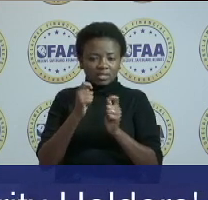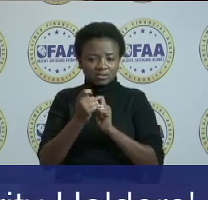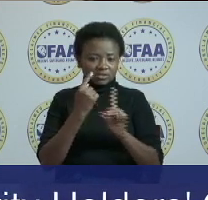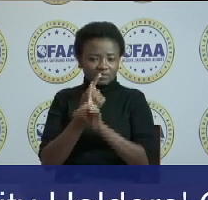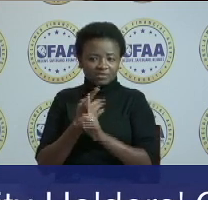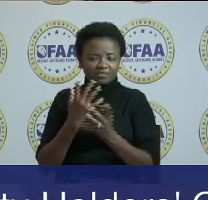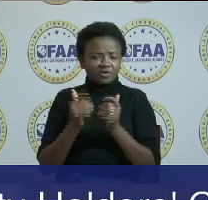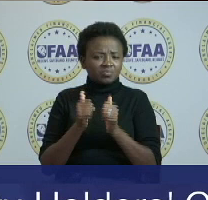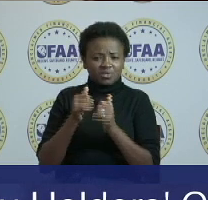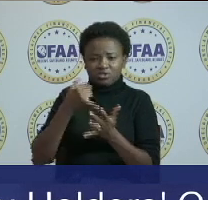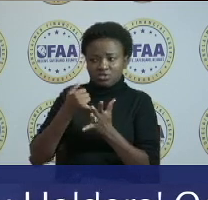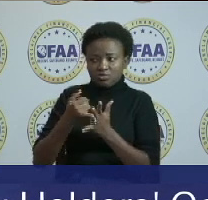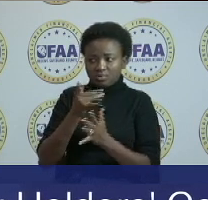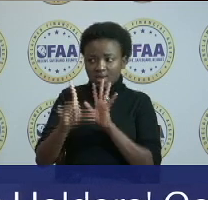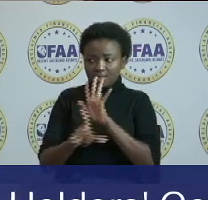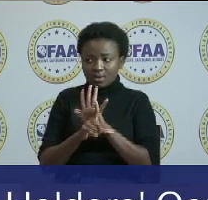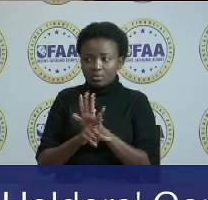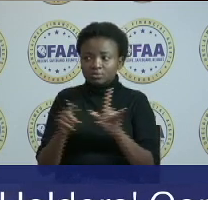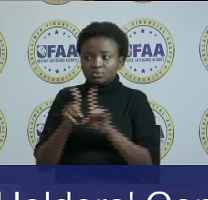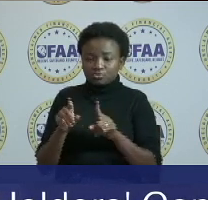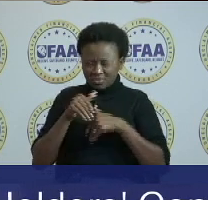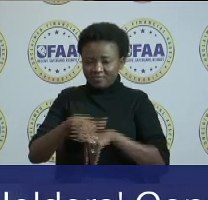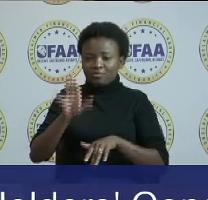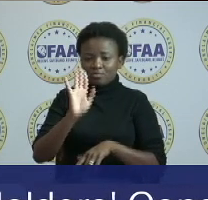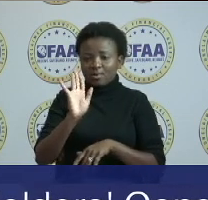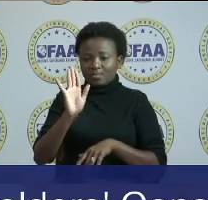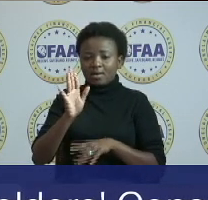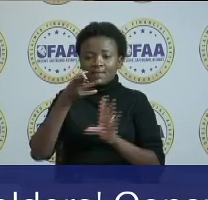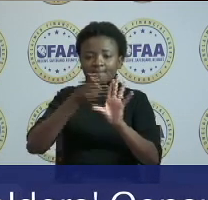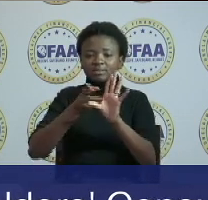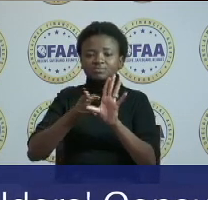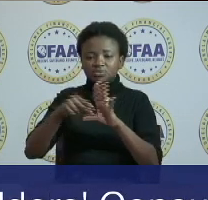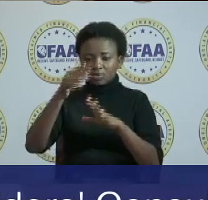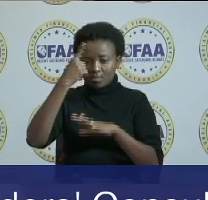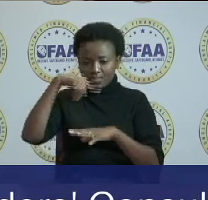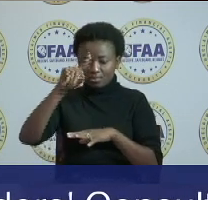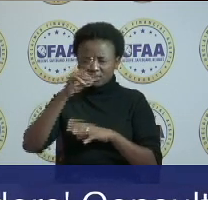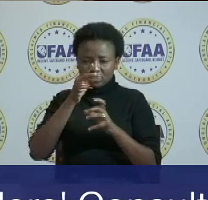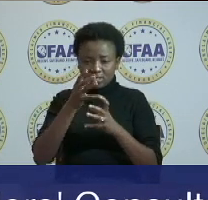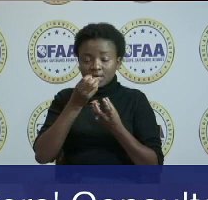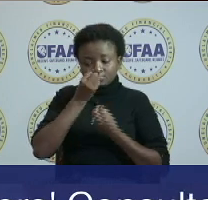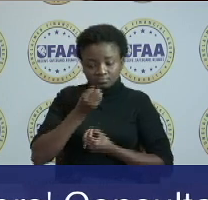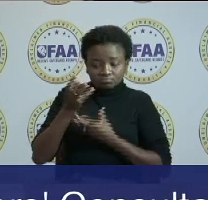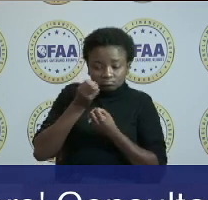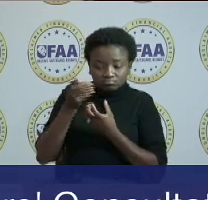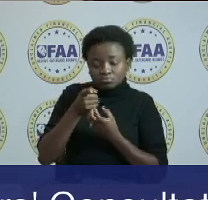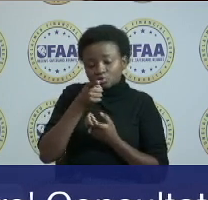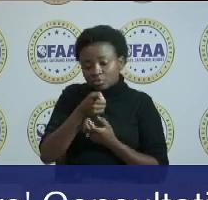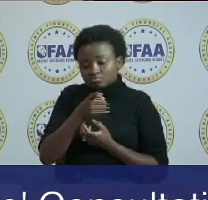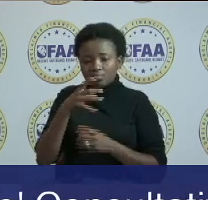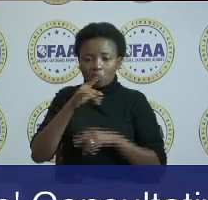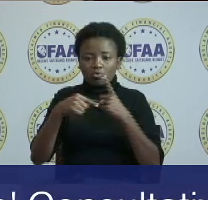law, it is the same participatory policy that should inform the position that the National Treasury will take in terms